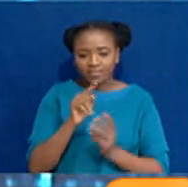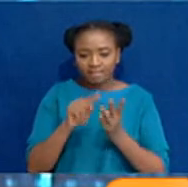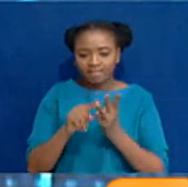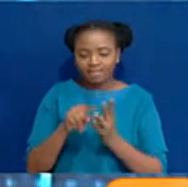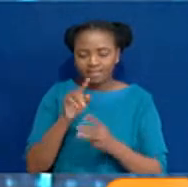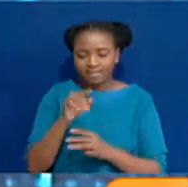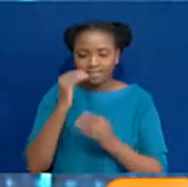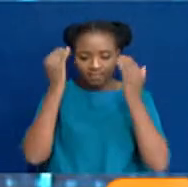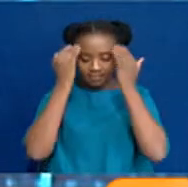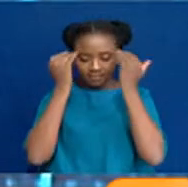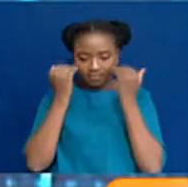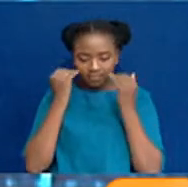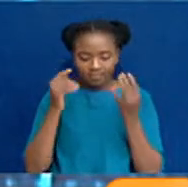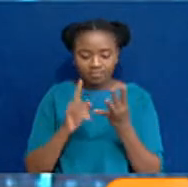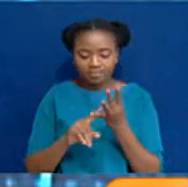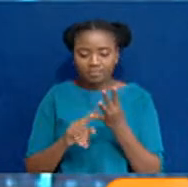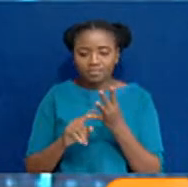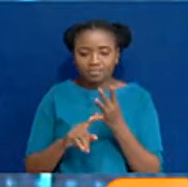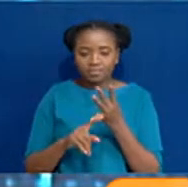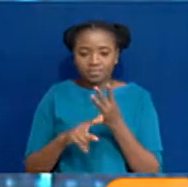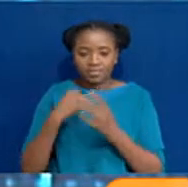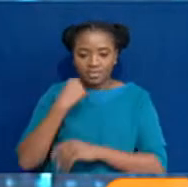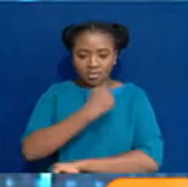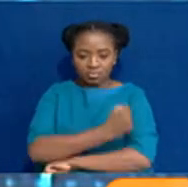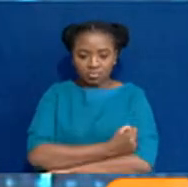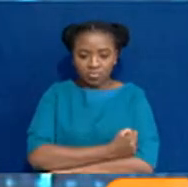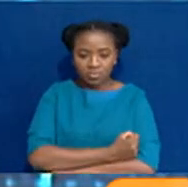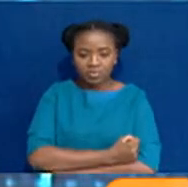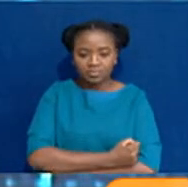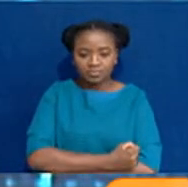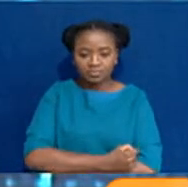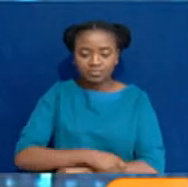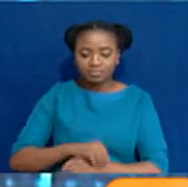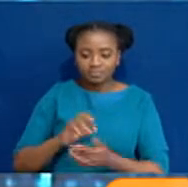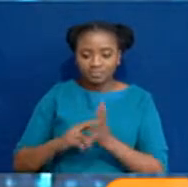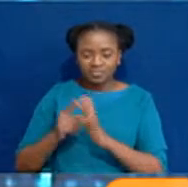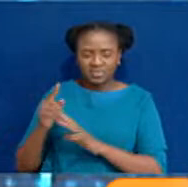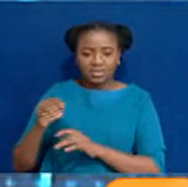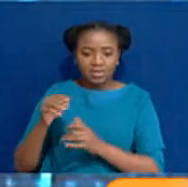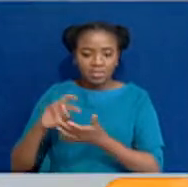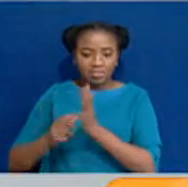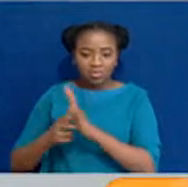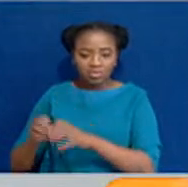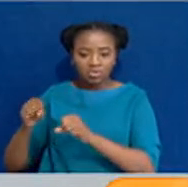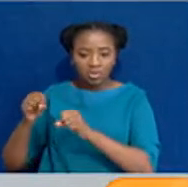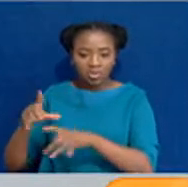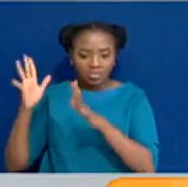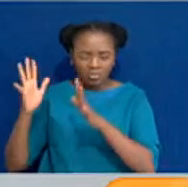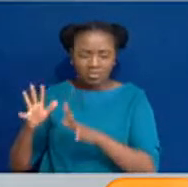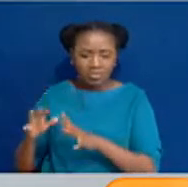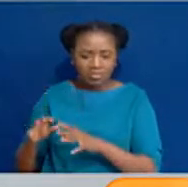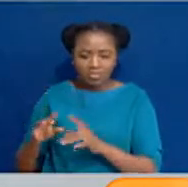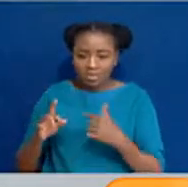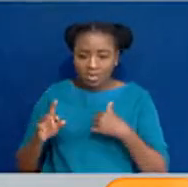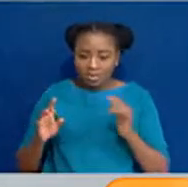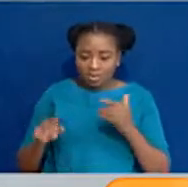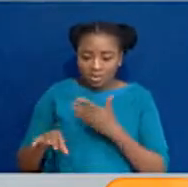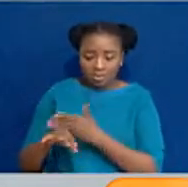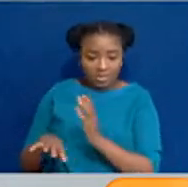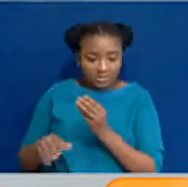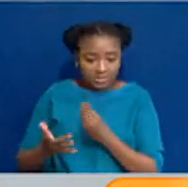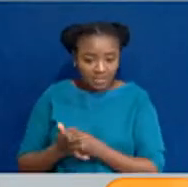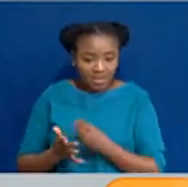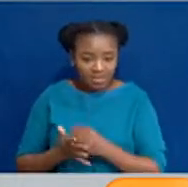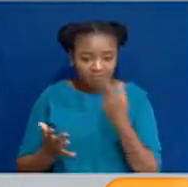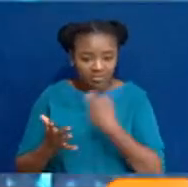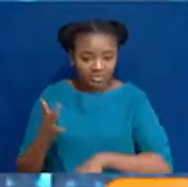also targeting schools. So this project was abandoned. Was it a waste of taxpayers' money? I will not say it was a waste of taxpayers'